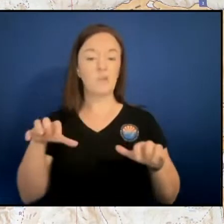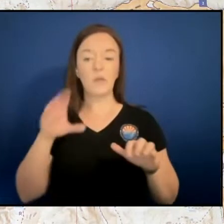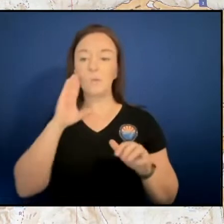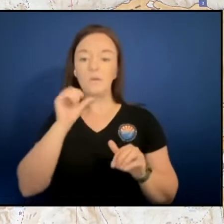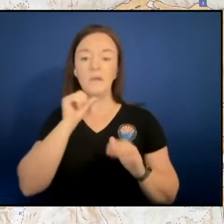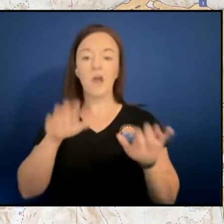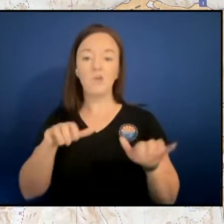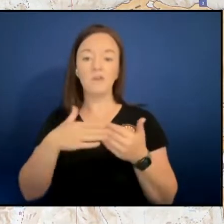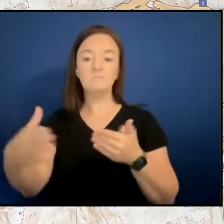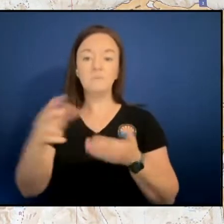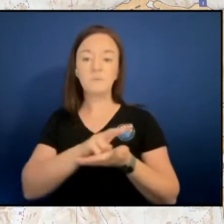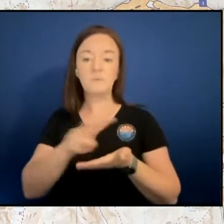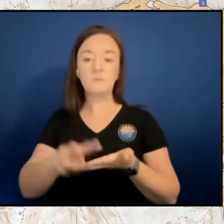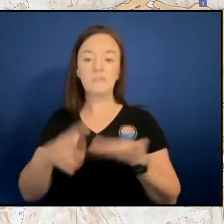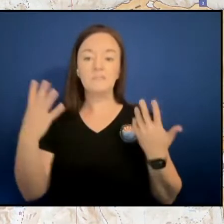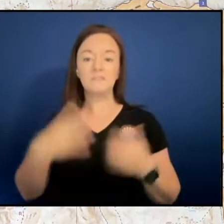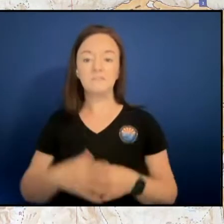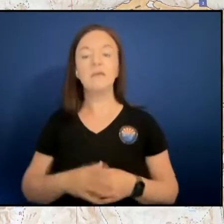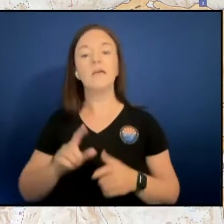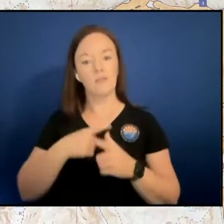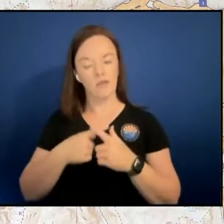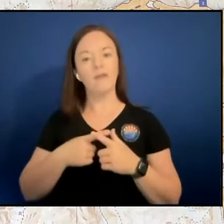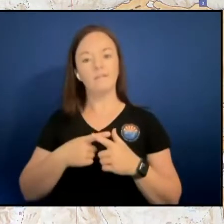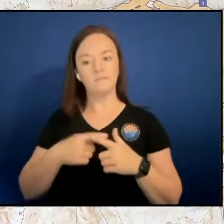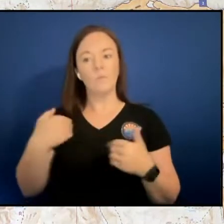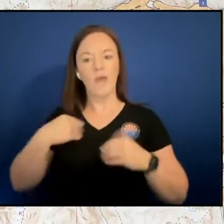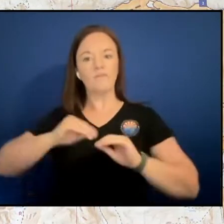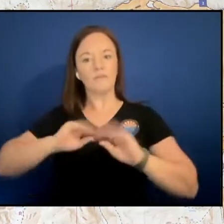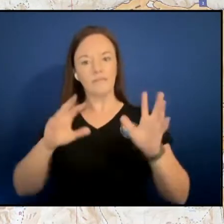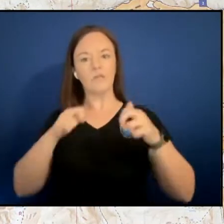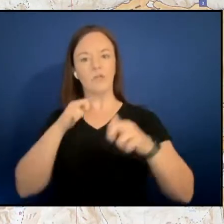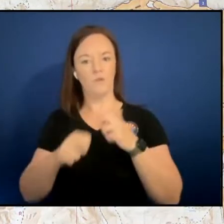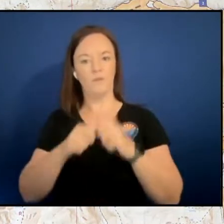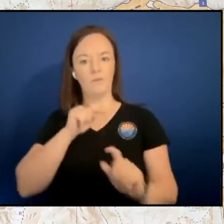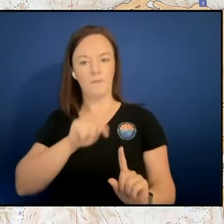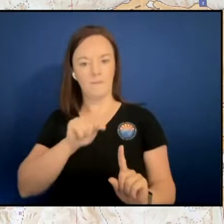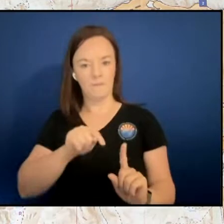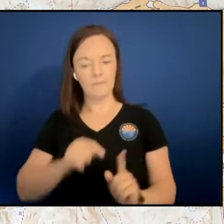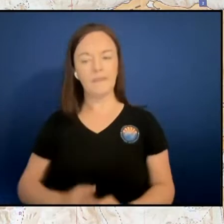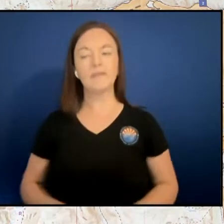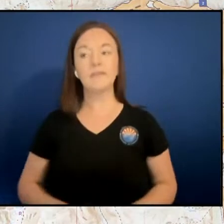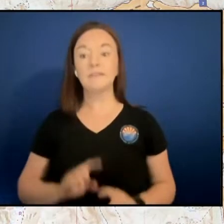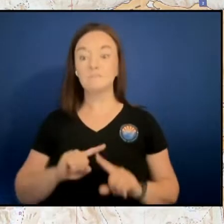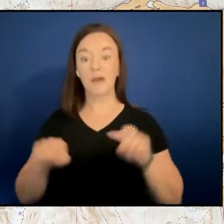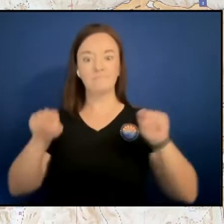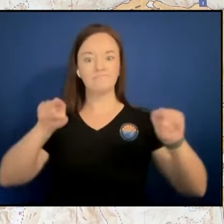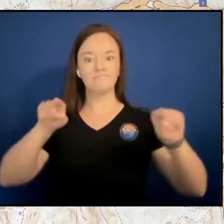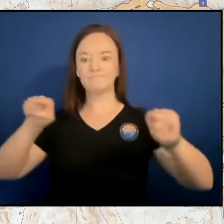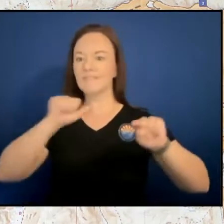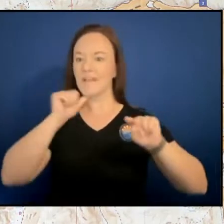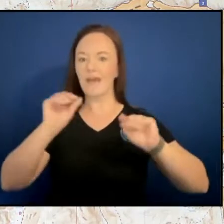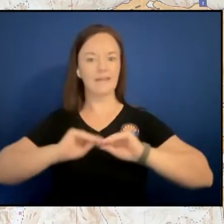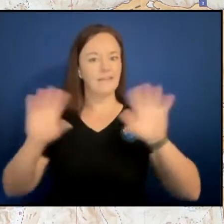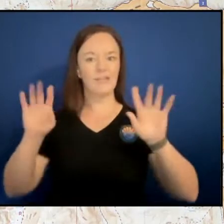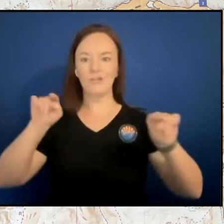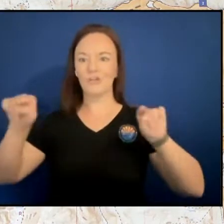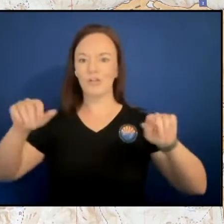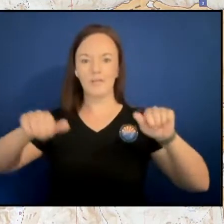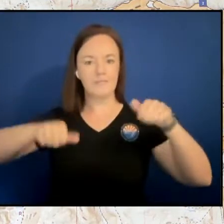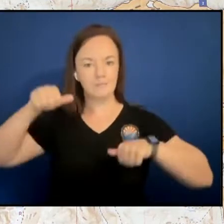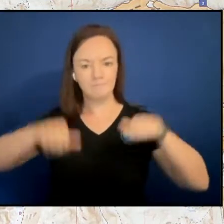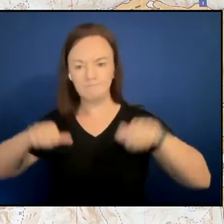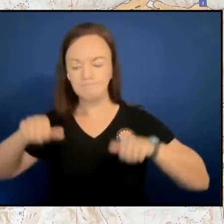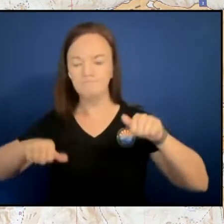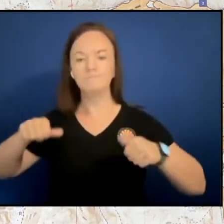weeks, then the problem would look very different. So since we don't have either one of those, then it gets a little bit